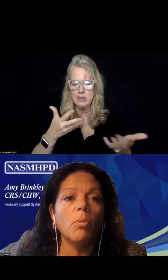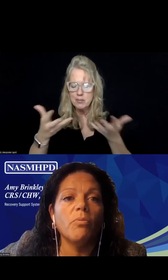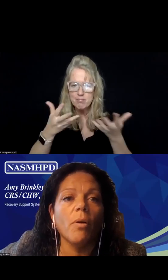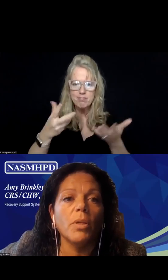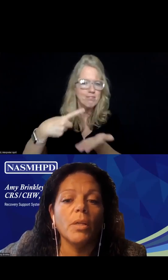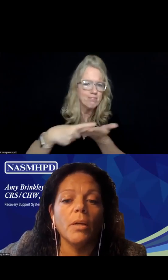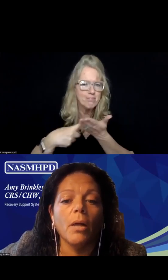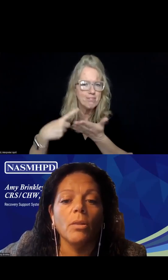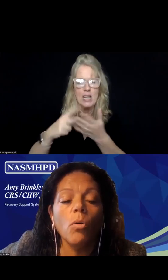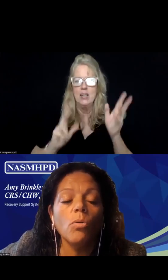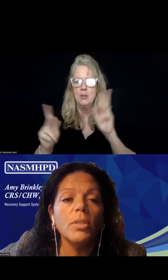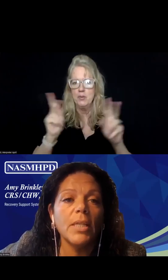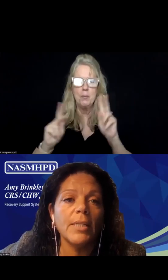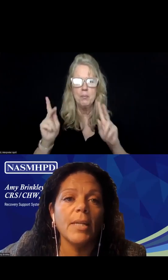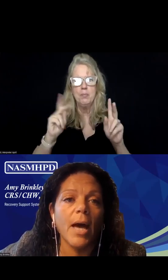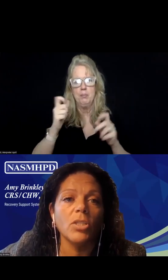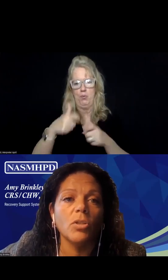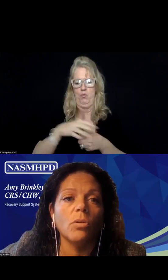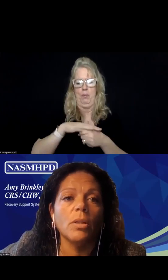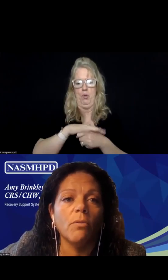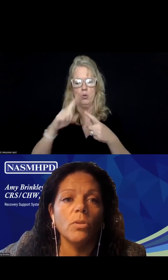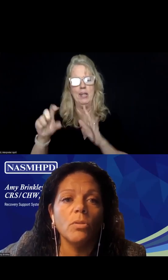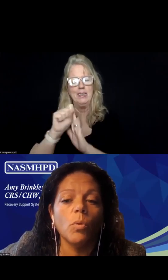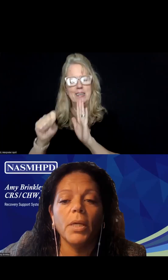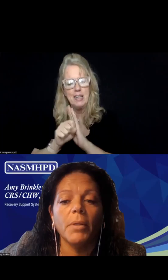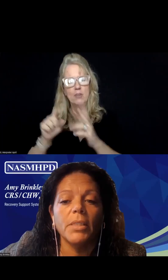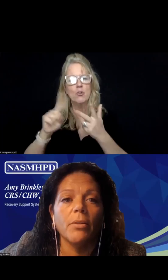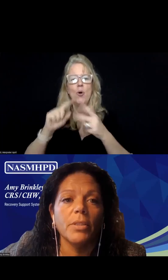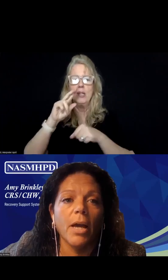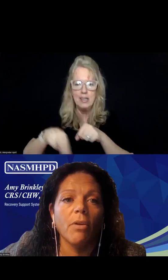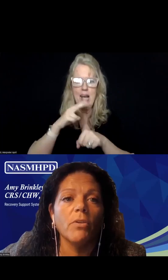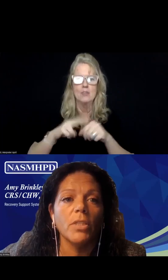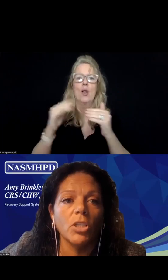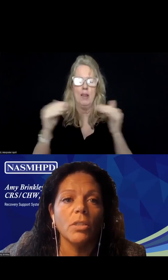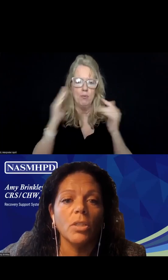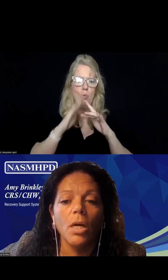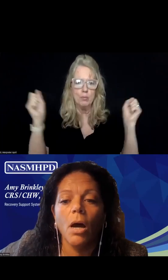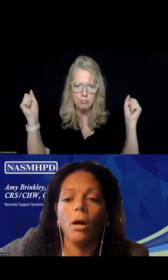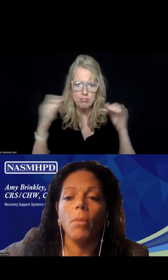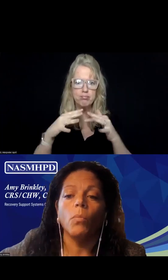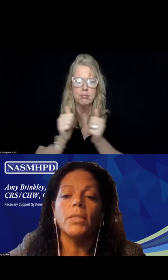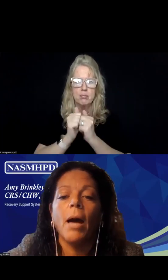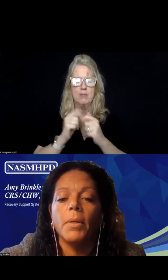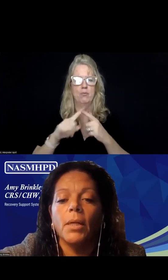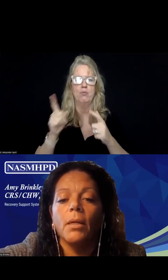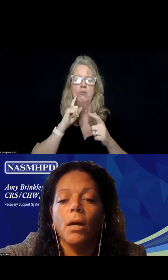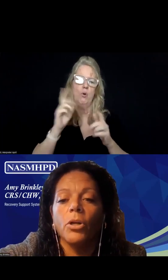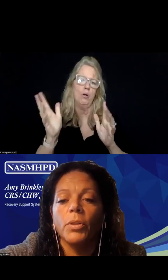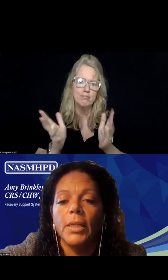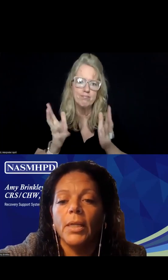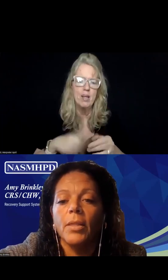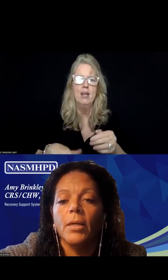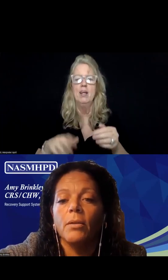So people from the local, state, and national levels will be coming together to have conversations on what's